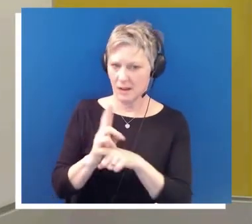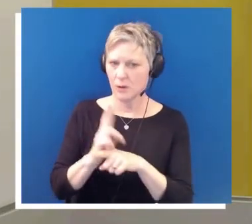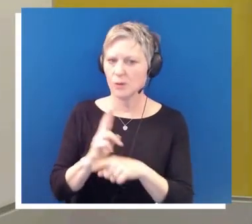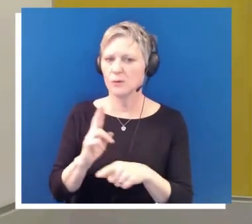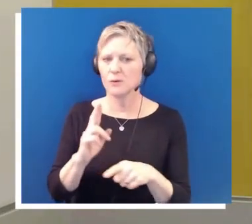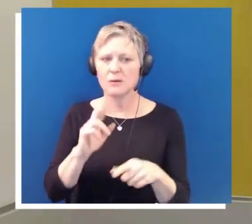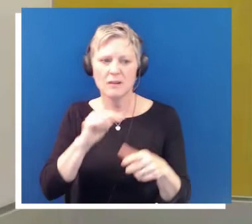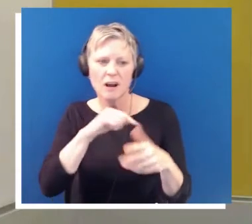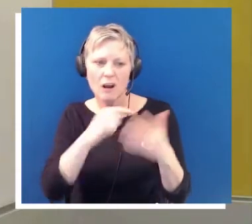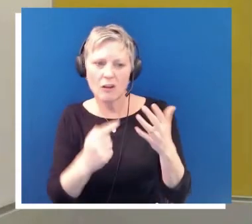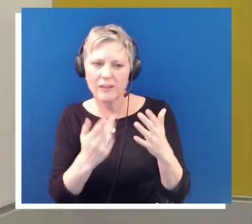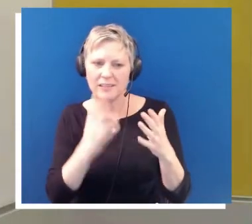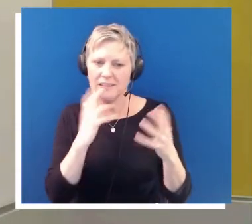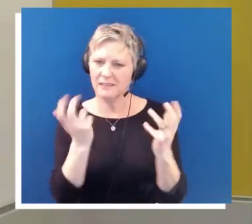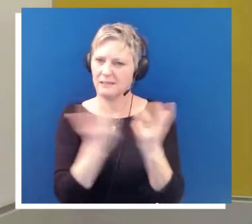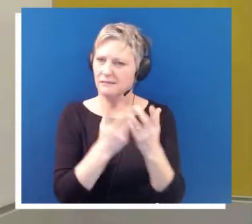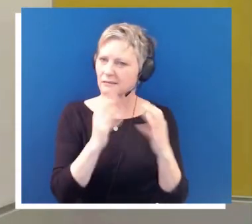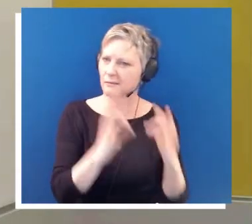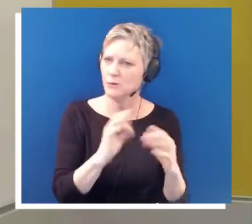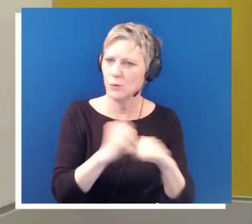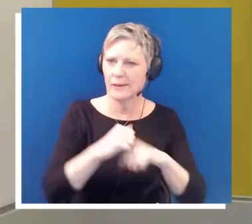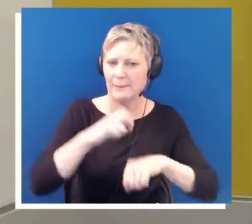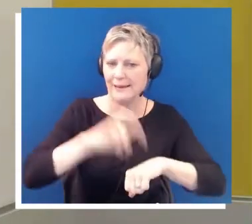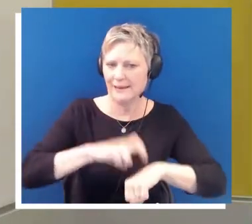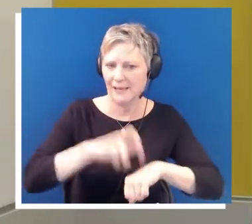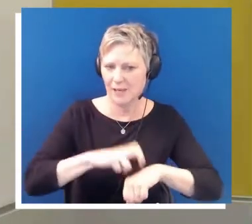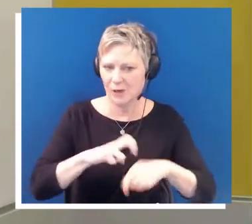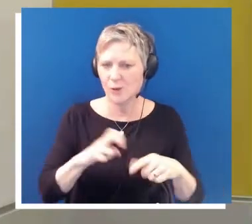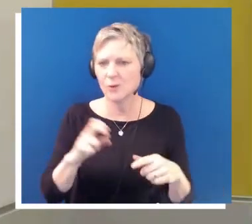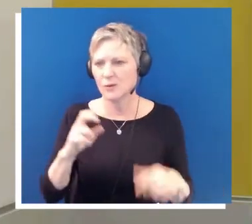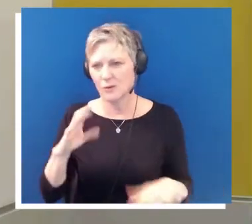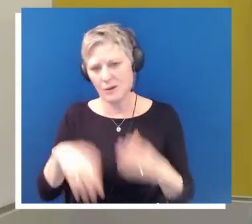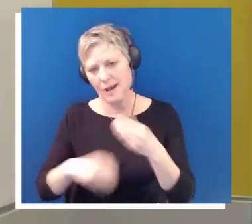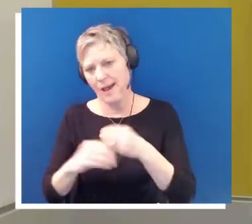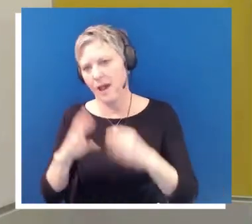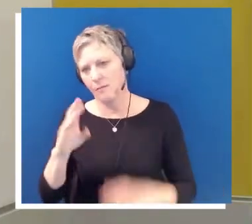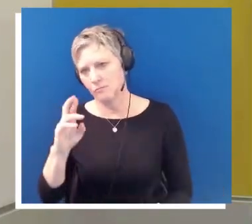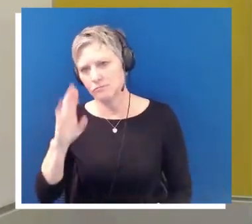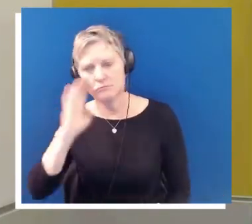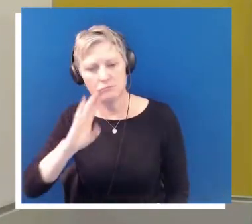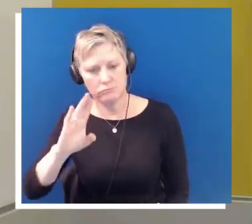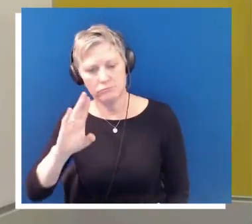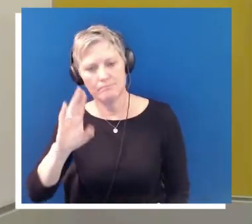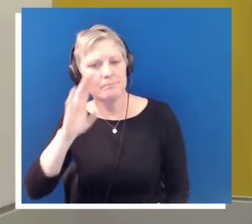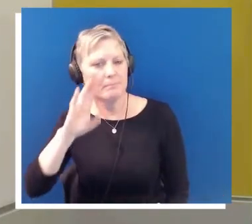well with potatoes. Okay? And so what I'm going to do is I'm just going to take off the end there.